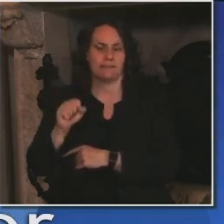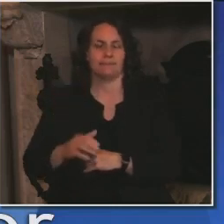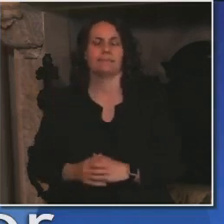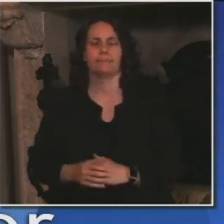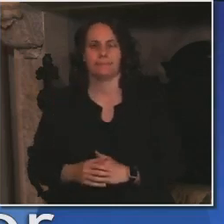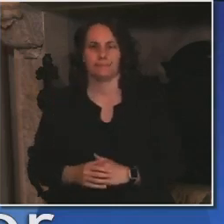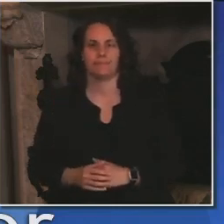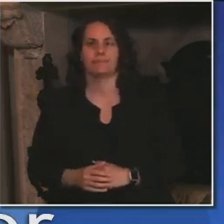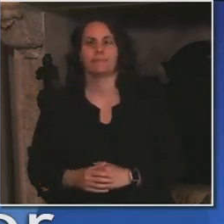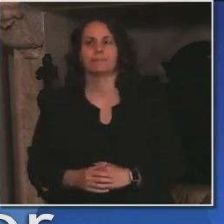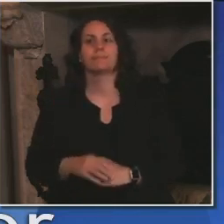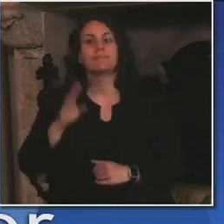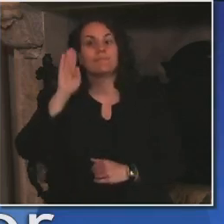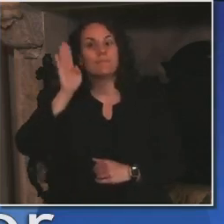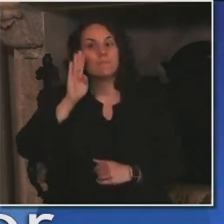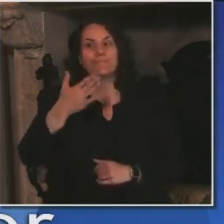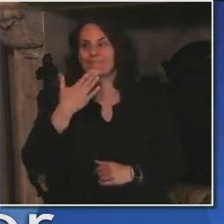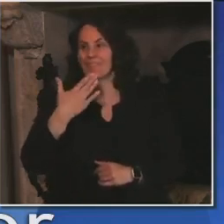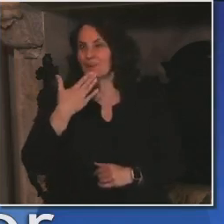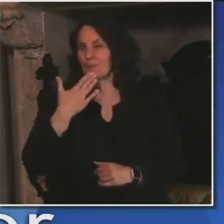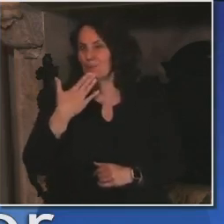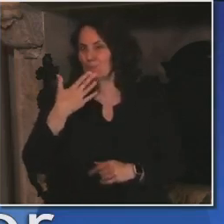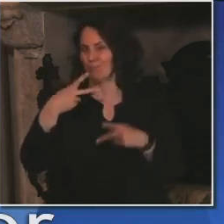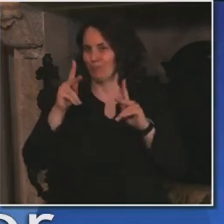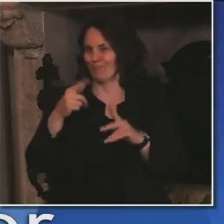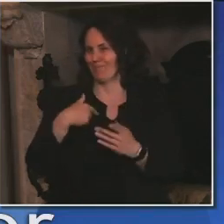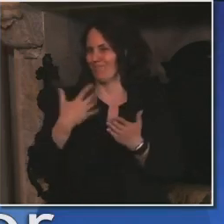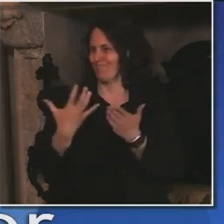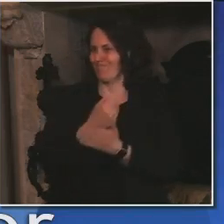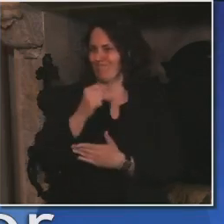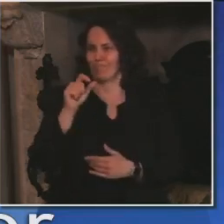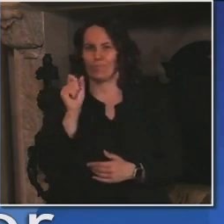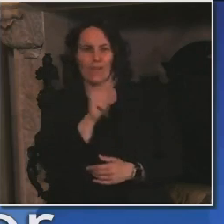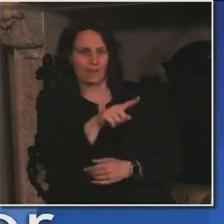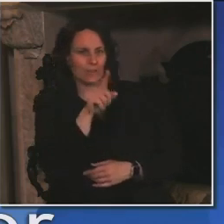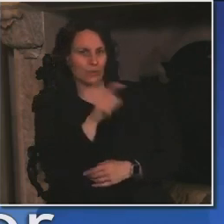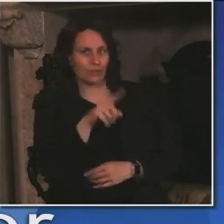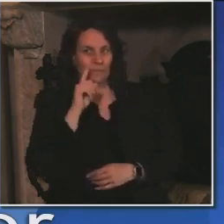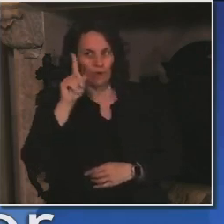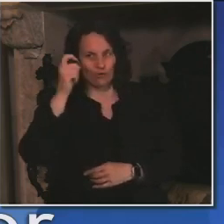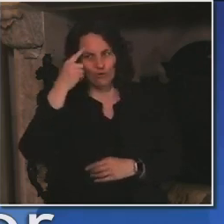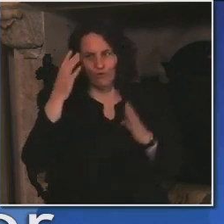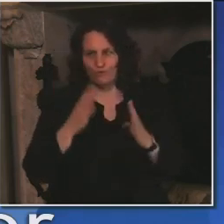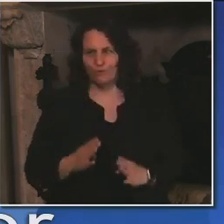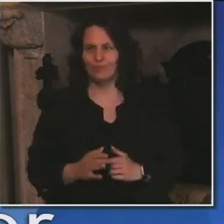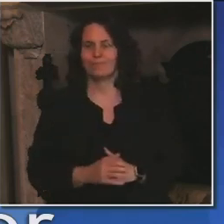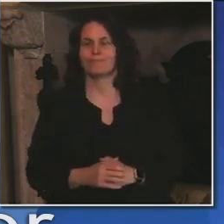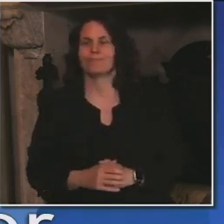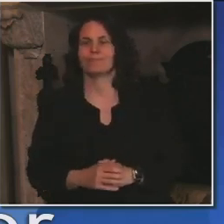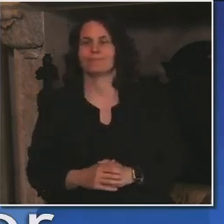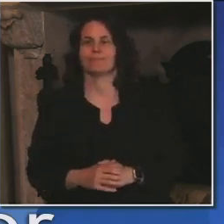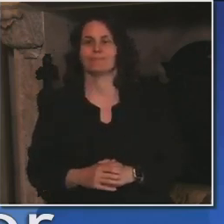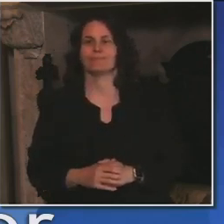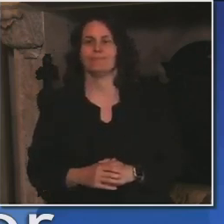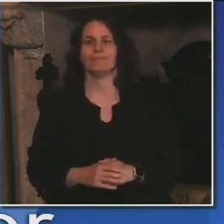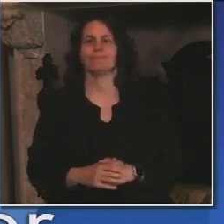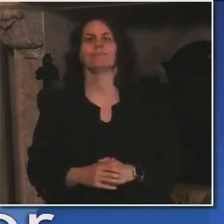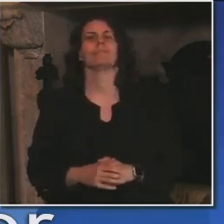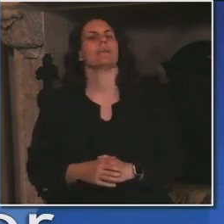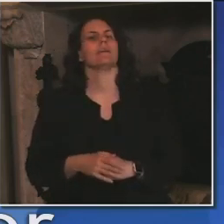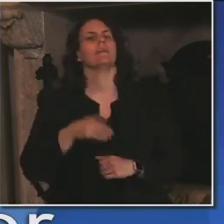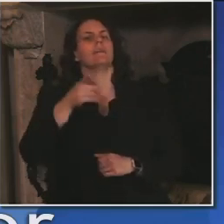Hi, thank you so much for having this call. Governor, WMC released a reopening plan last week that doesn't include increased testing